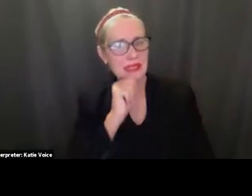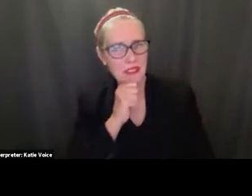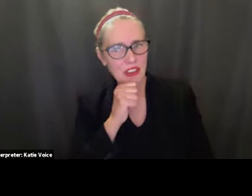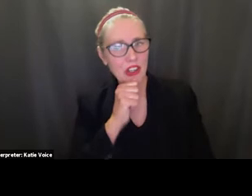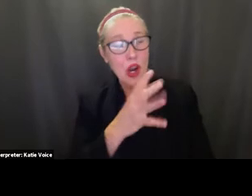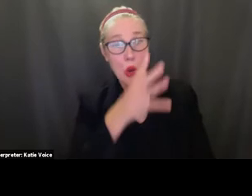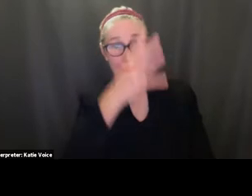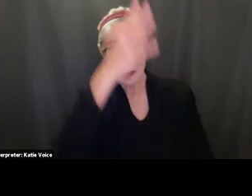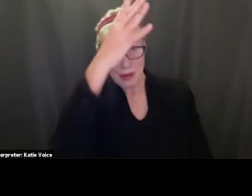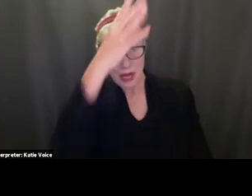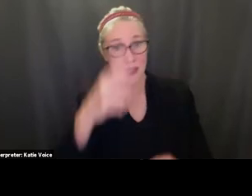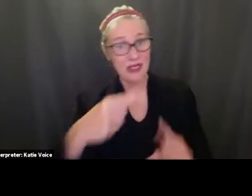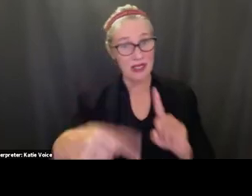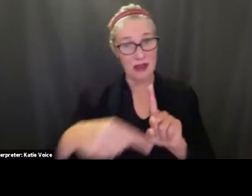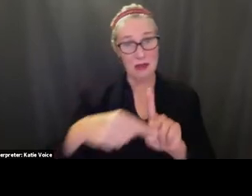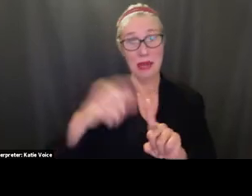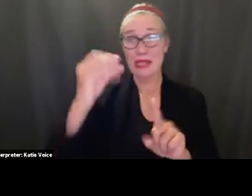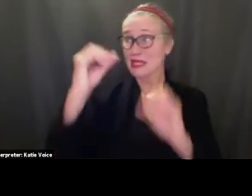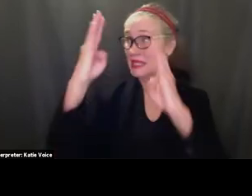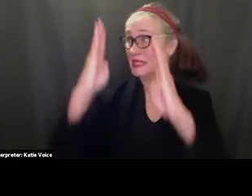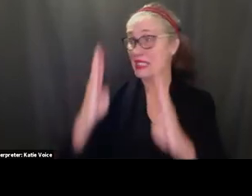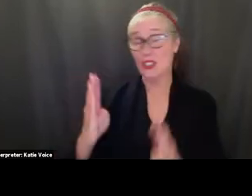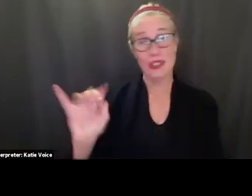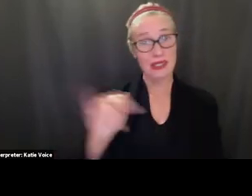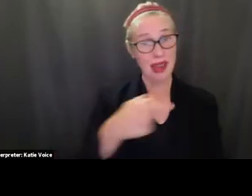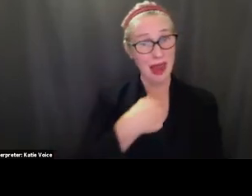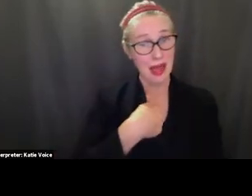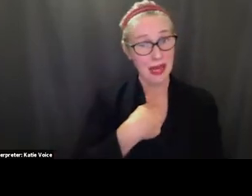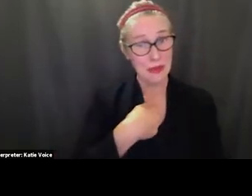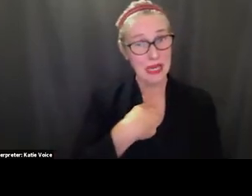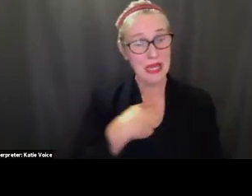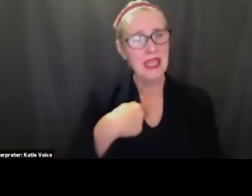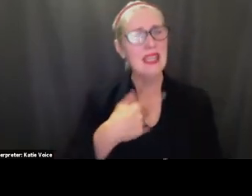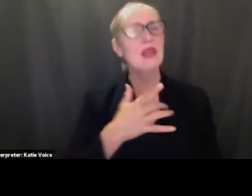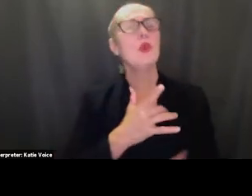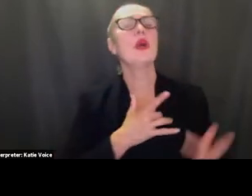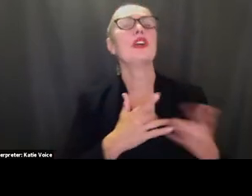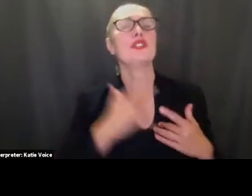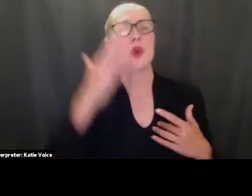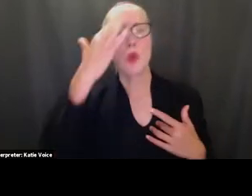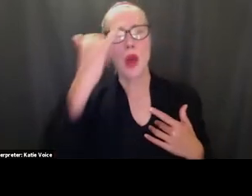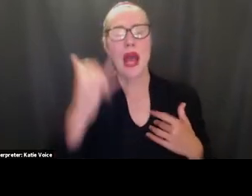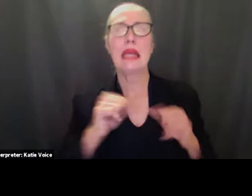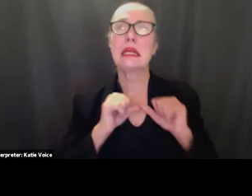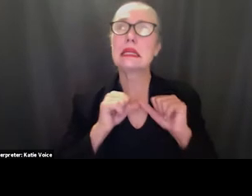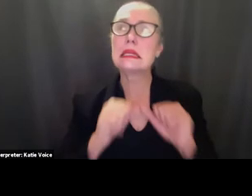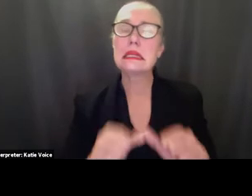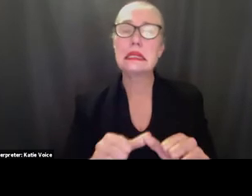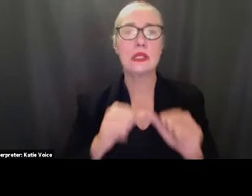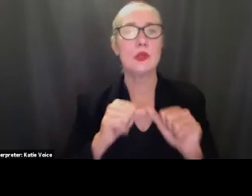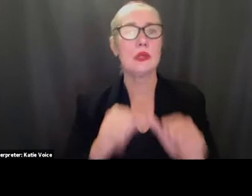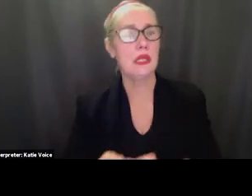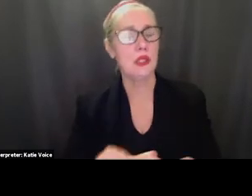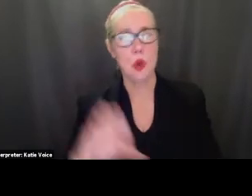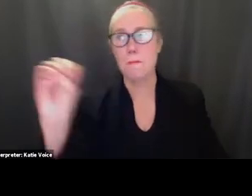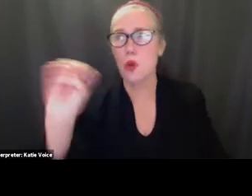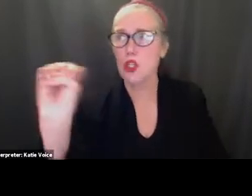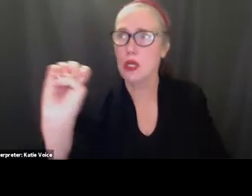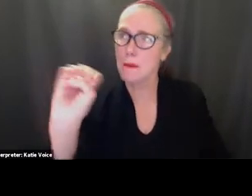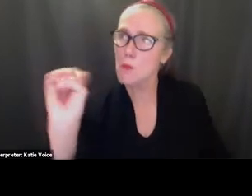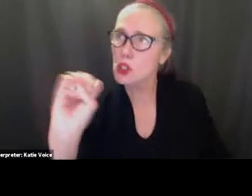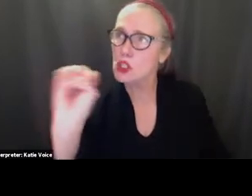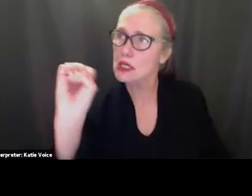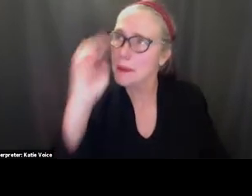and teachers are concerned with is that we are living in a perpetual state of emergency so while you're